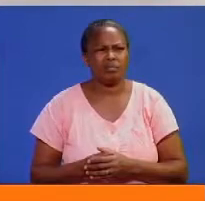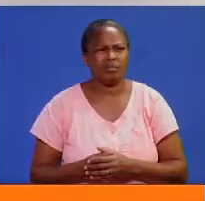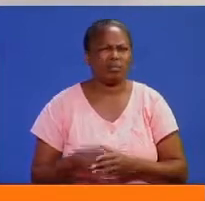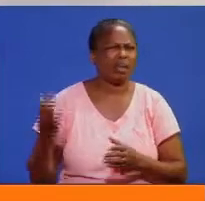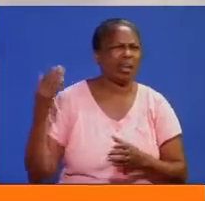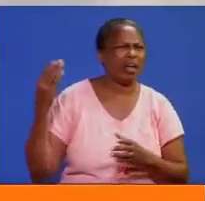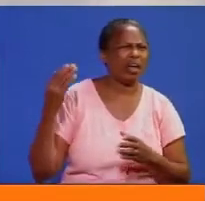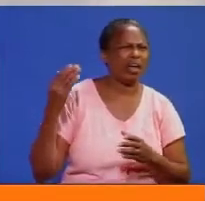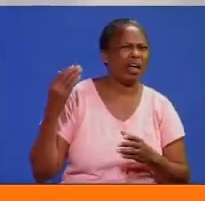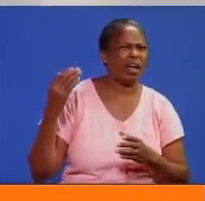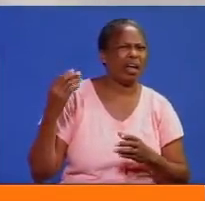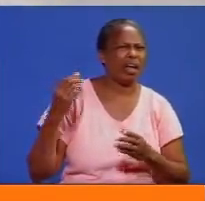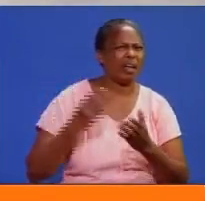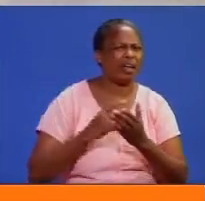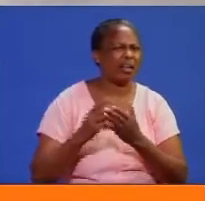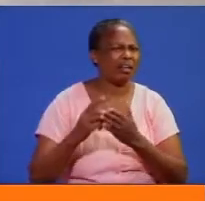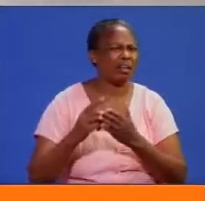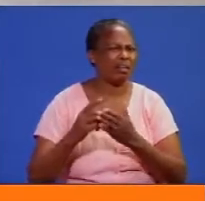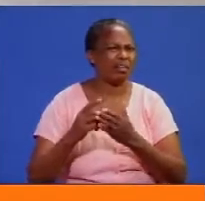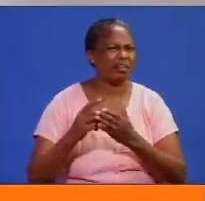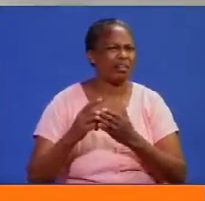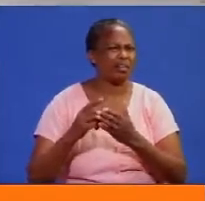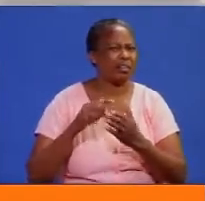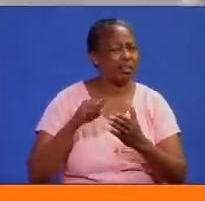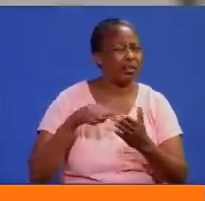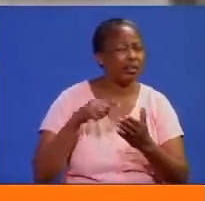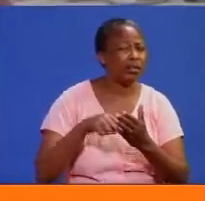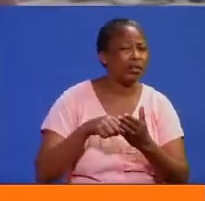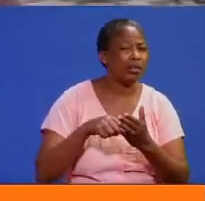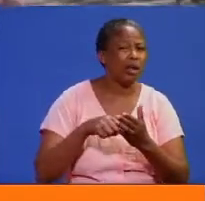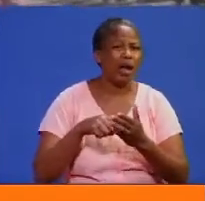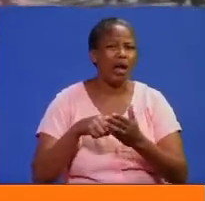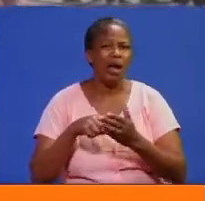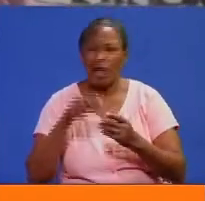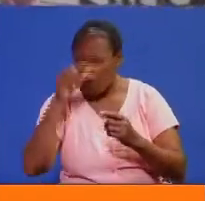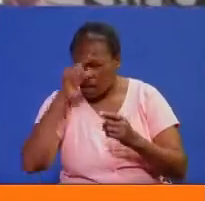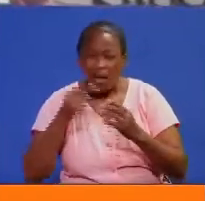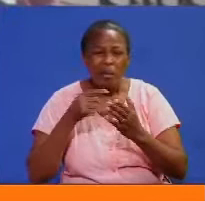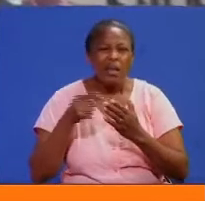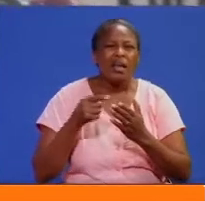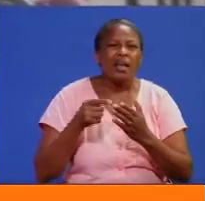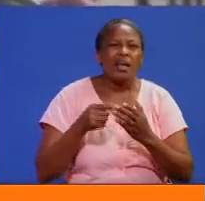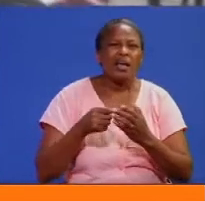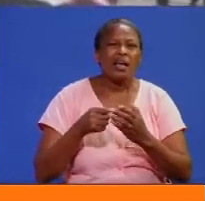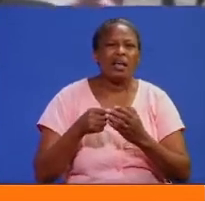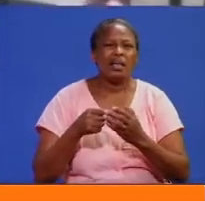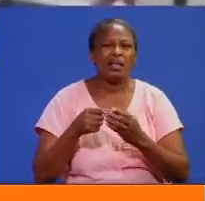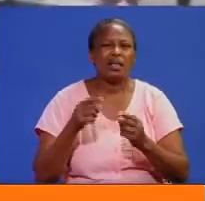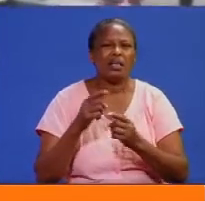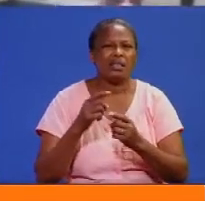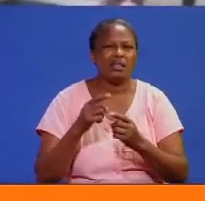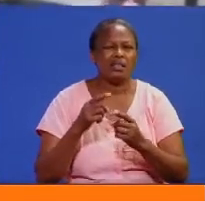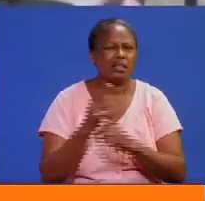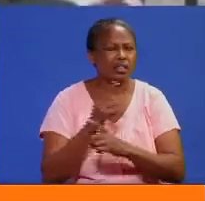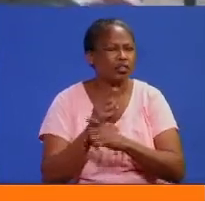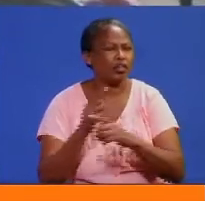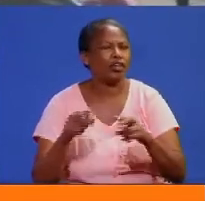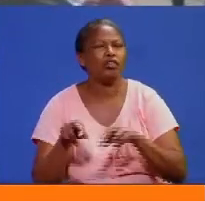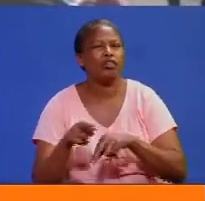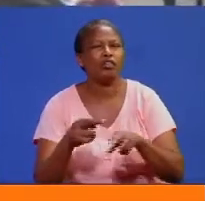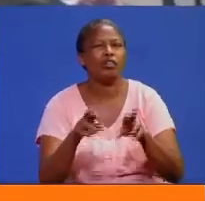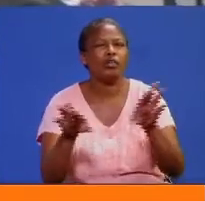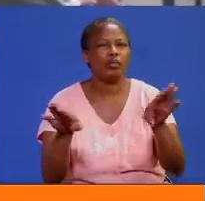Earlier this week, the government had gazetted several roads that were to be closed so as to give way for competing rally